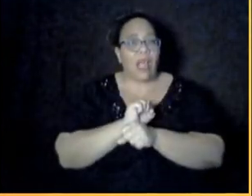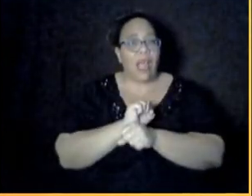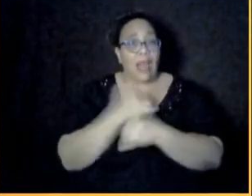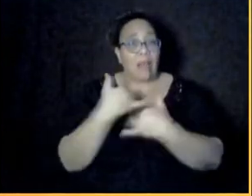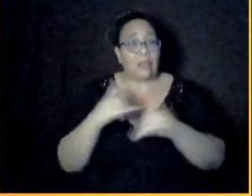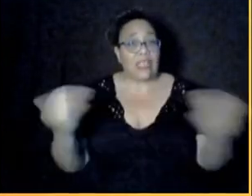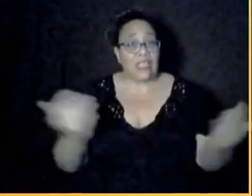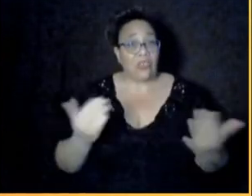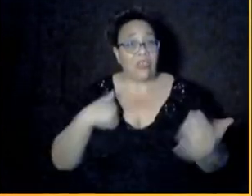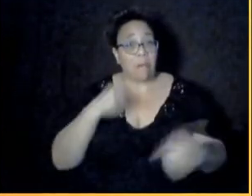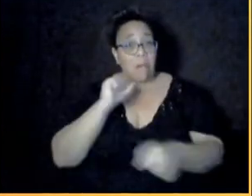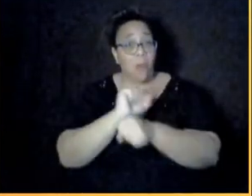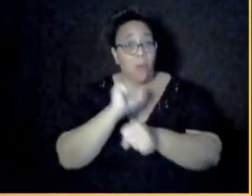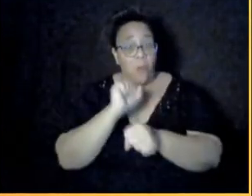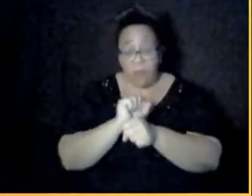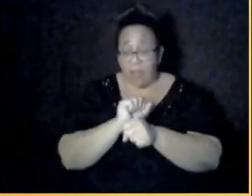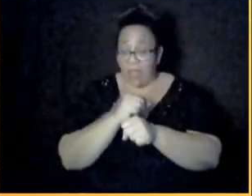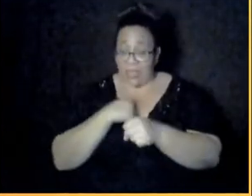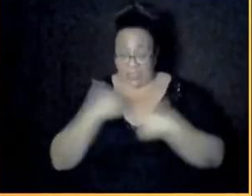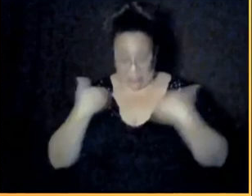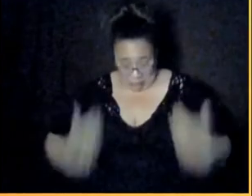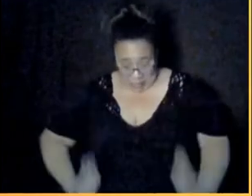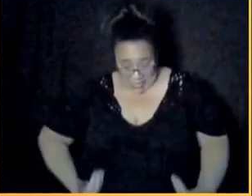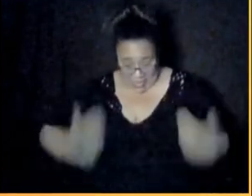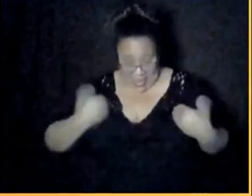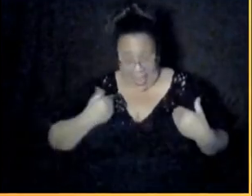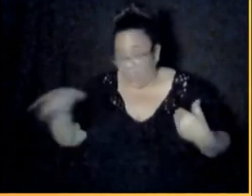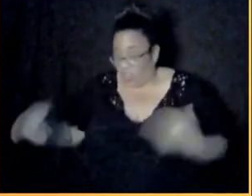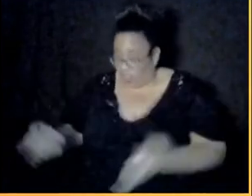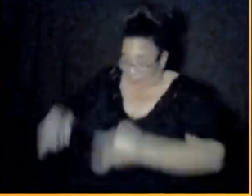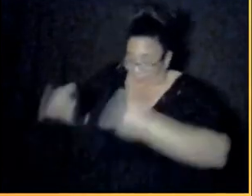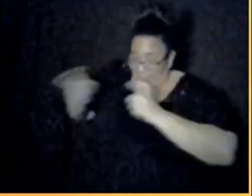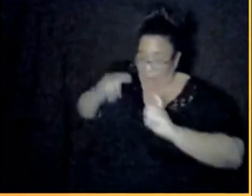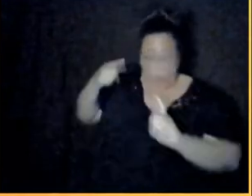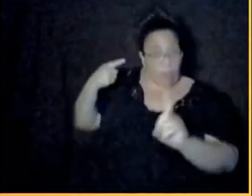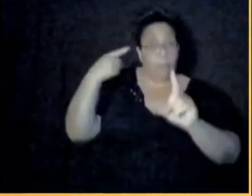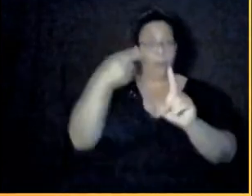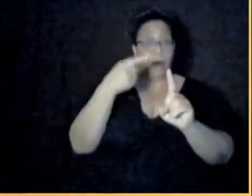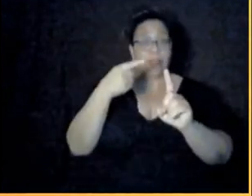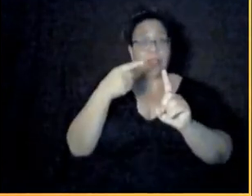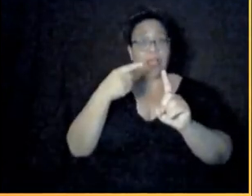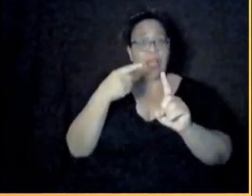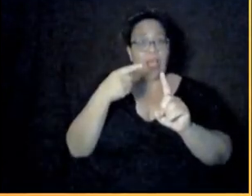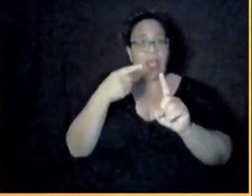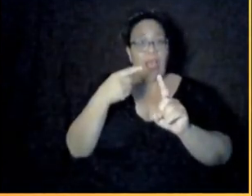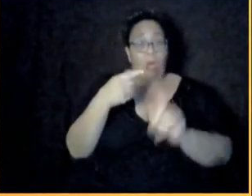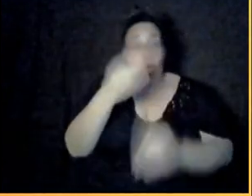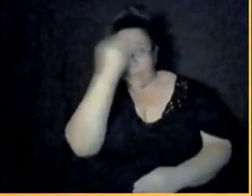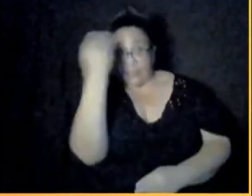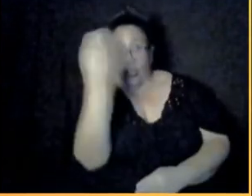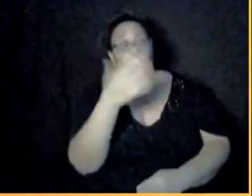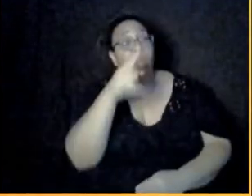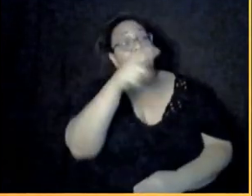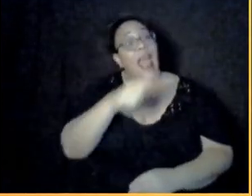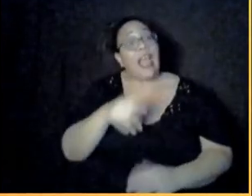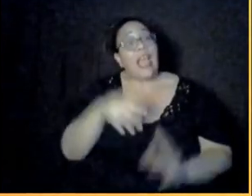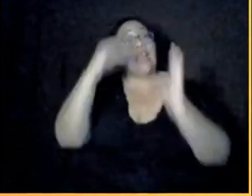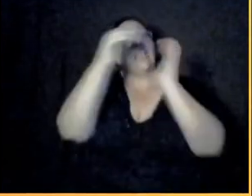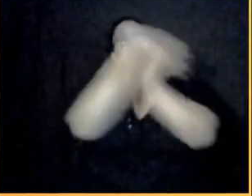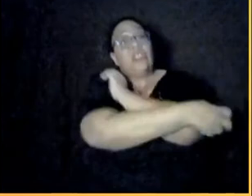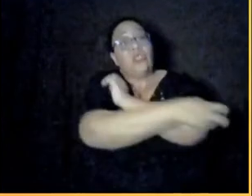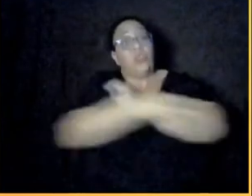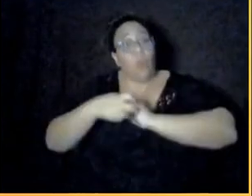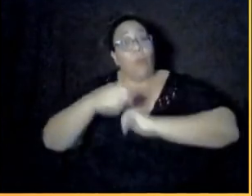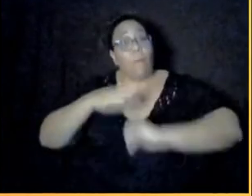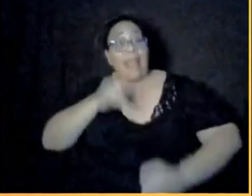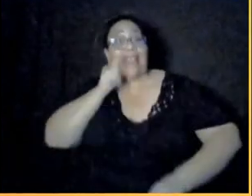me. This is my path. This is a purpose that my sister gave me. And like I always say, they took my sister, they killed my sister, because my sister didn't die. They killed